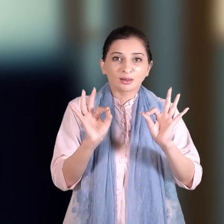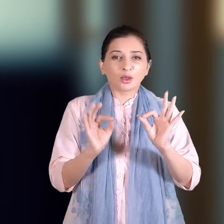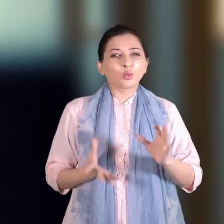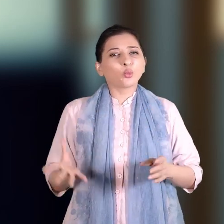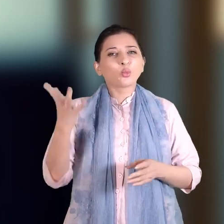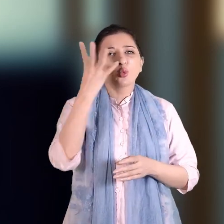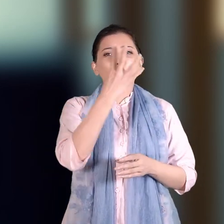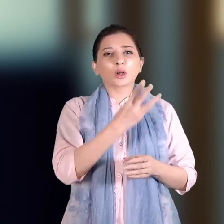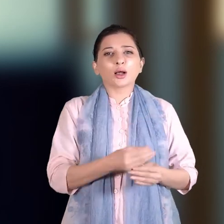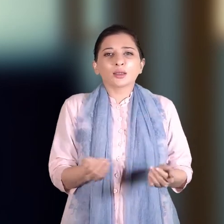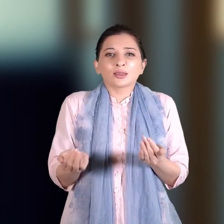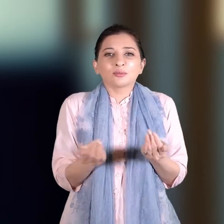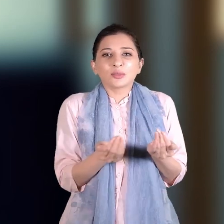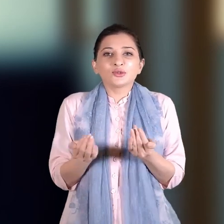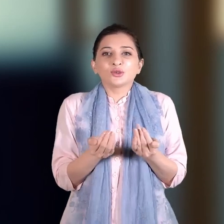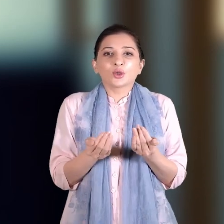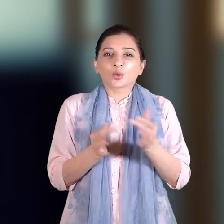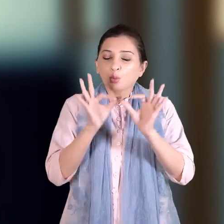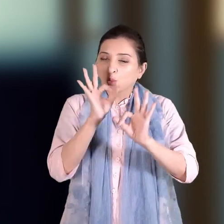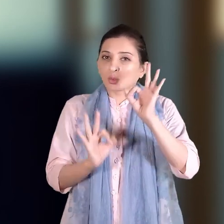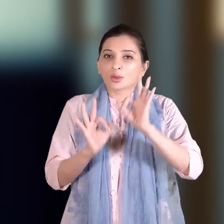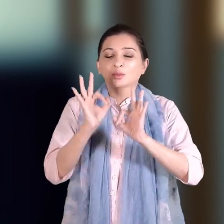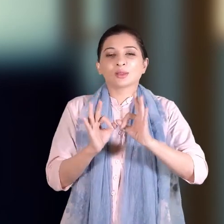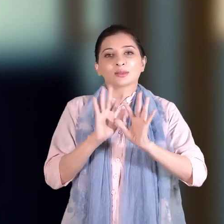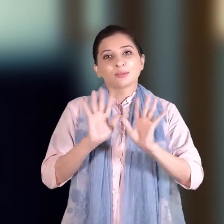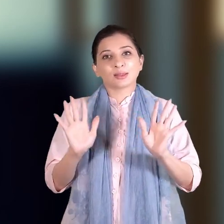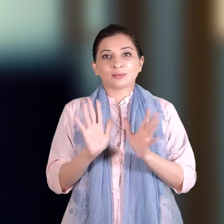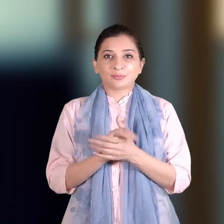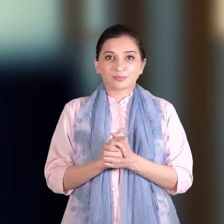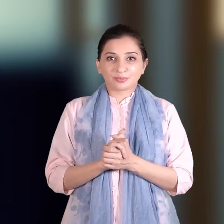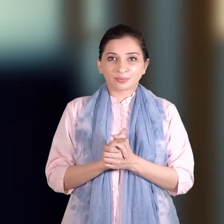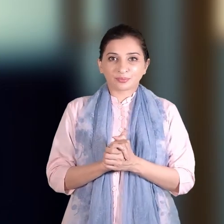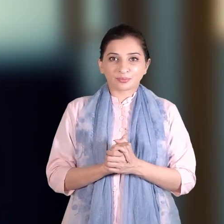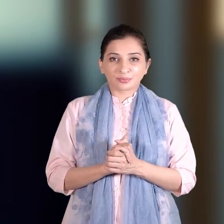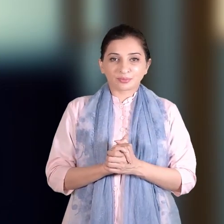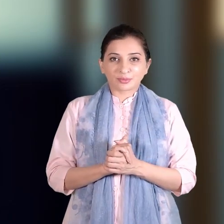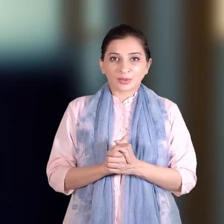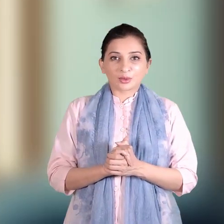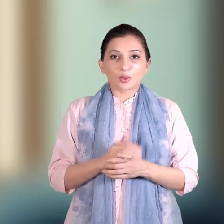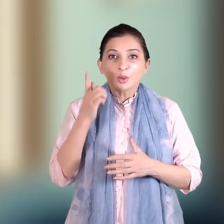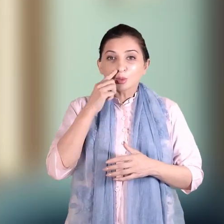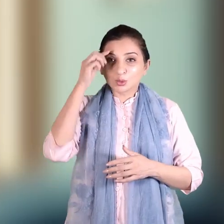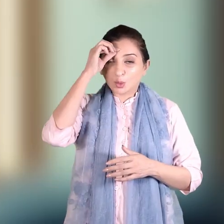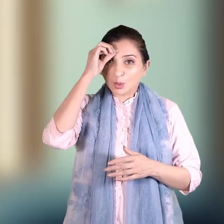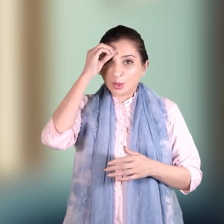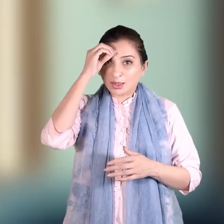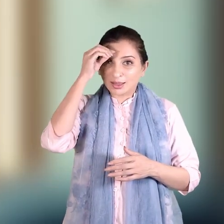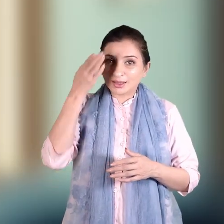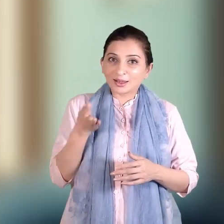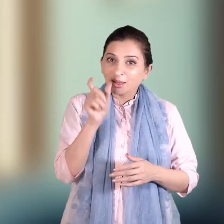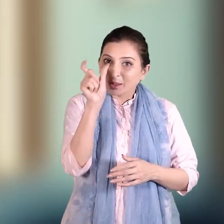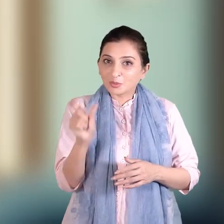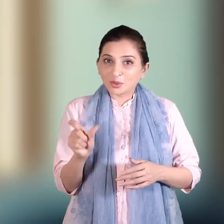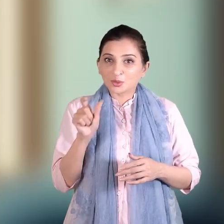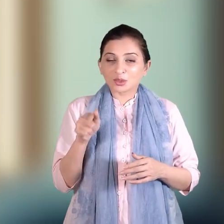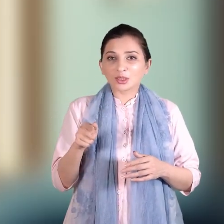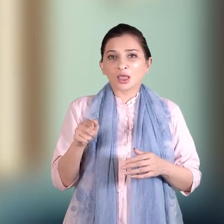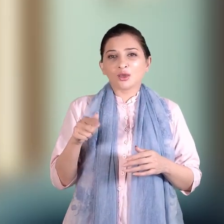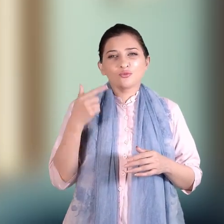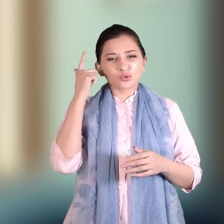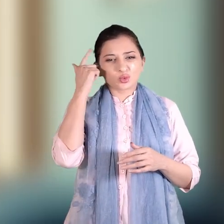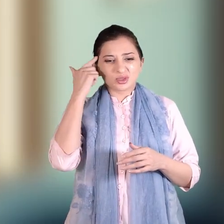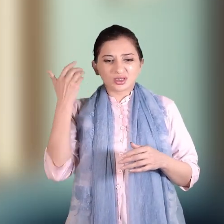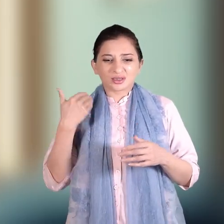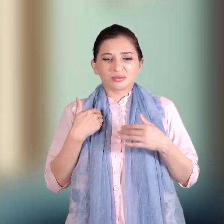So essentially, the child needs are a priority now. and the mother's needs are